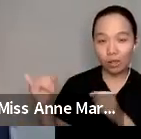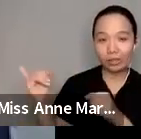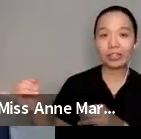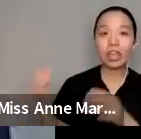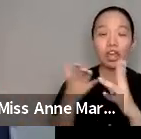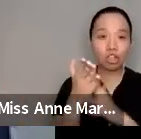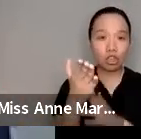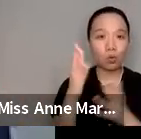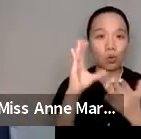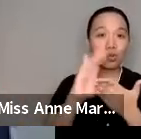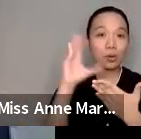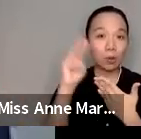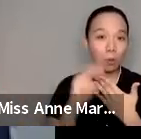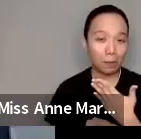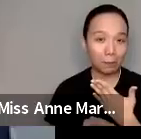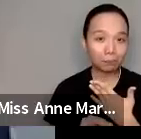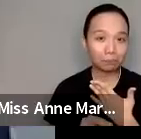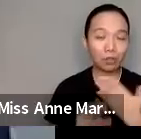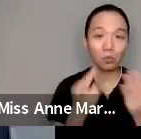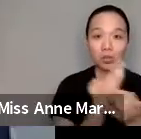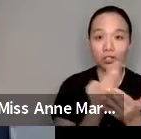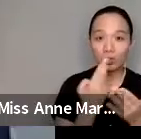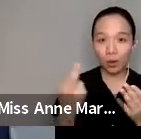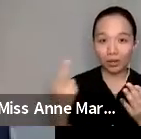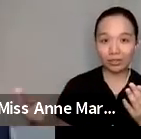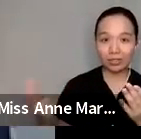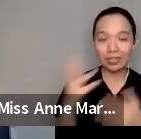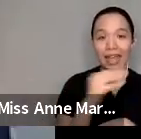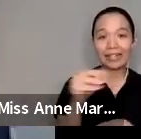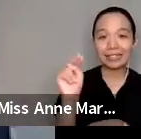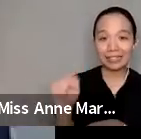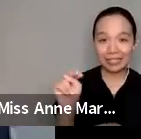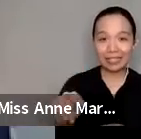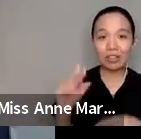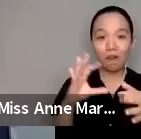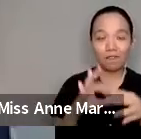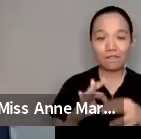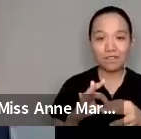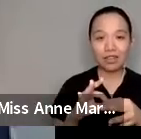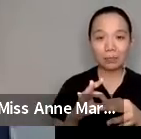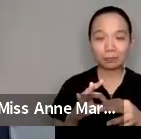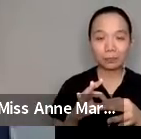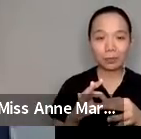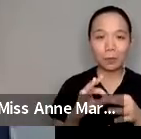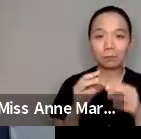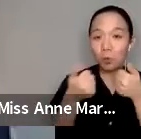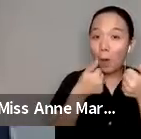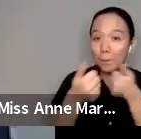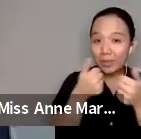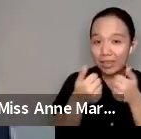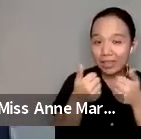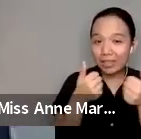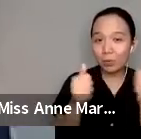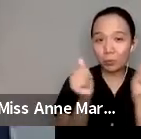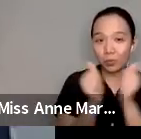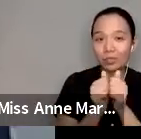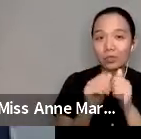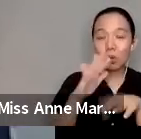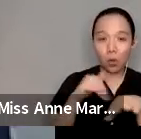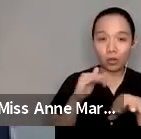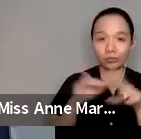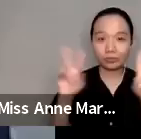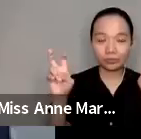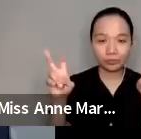the curriculum, resources, and needs of higher speed to compete with the so-called